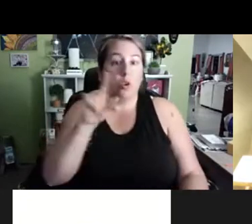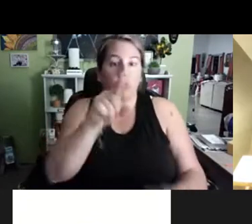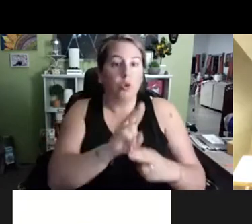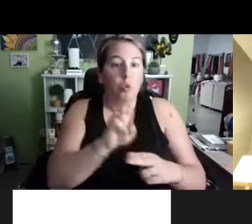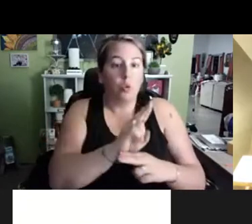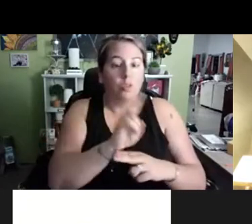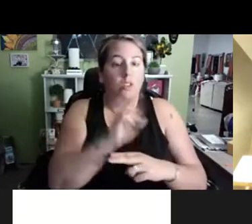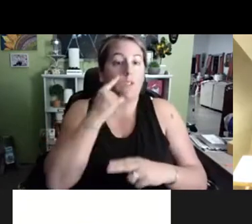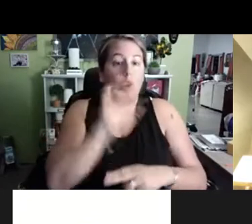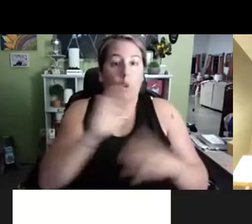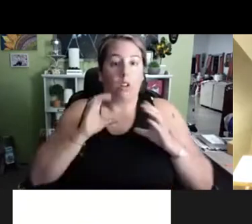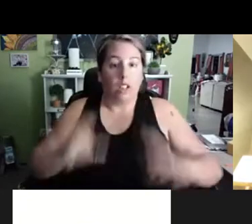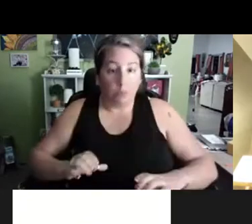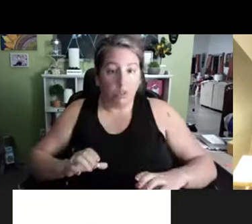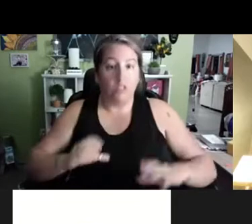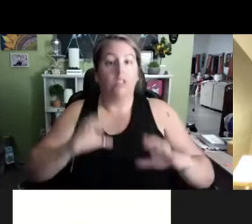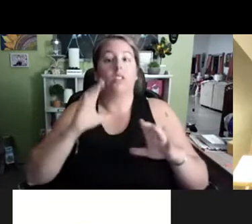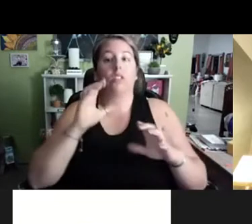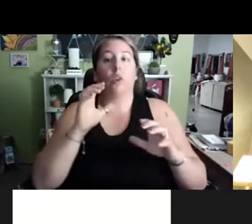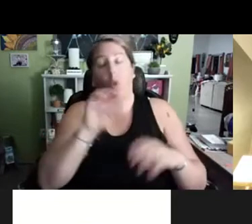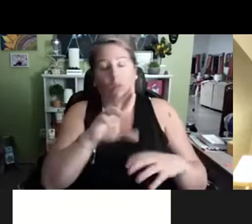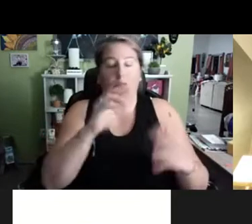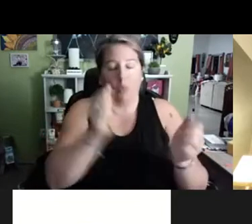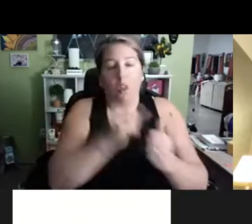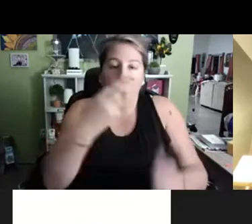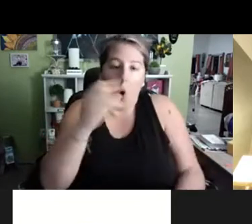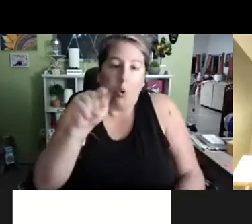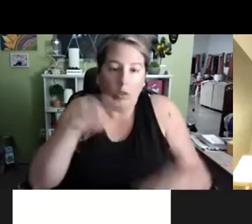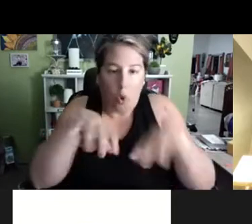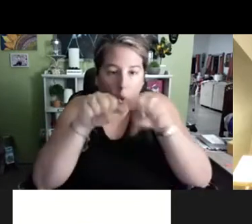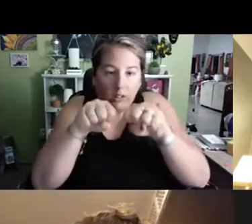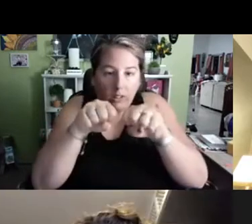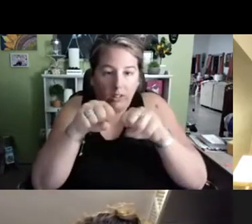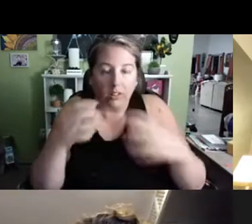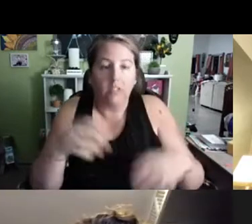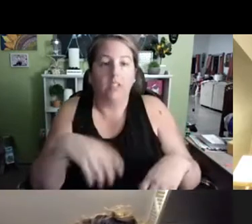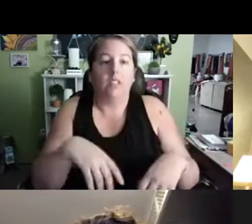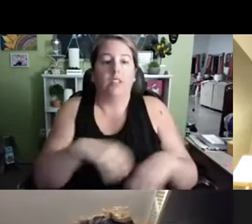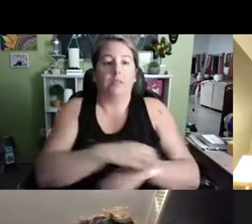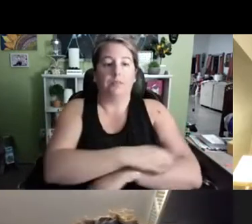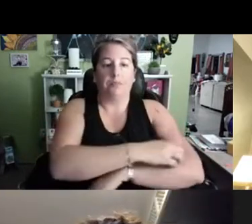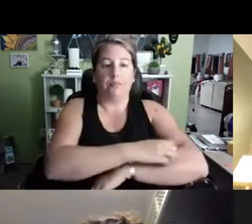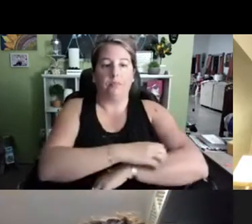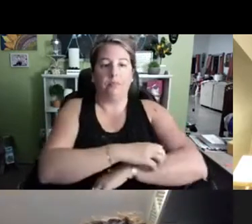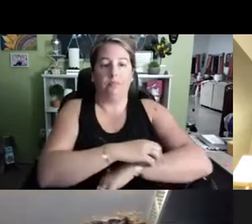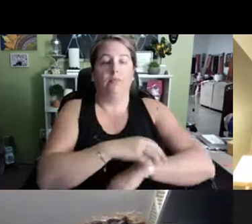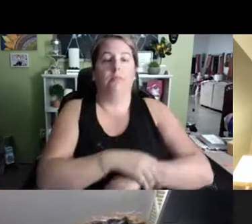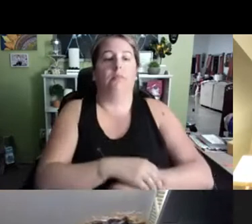use with your customers, actually with your hostesses, probably the most way I can see this